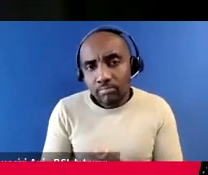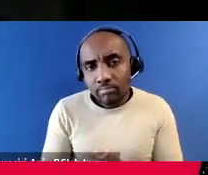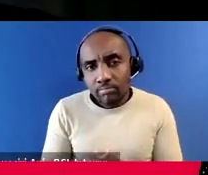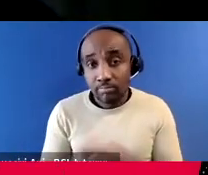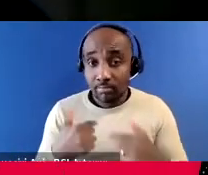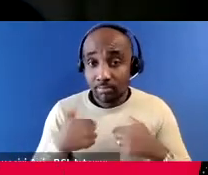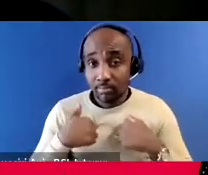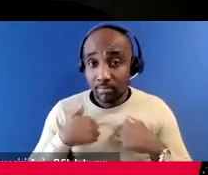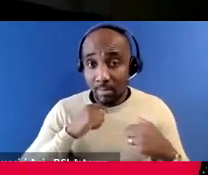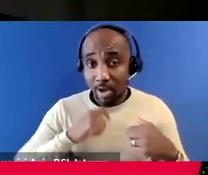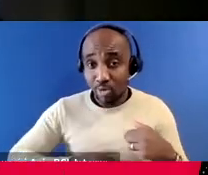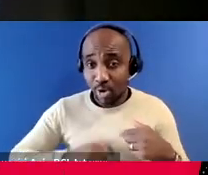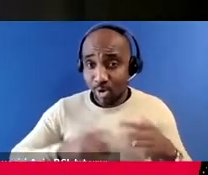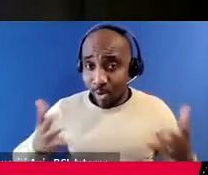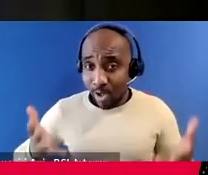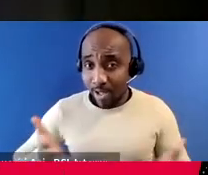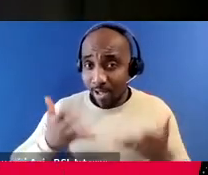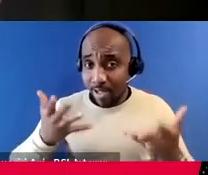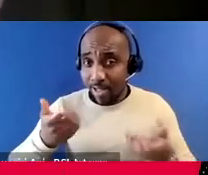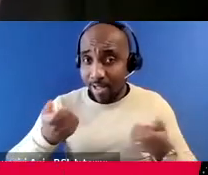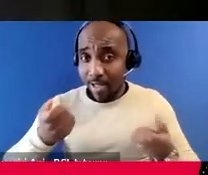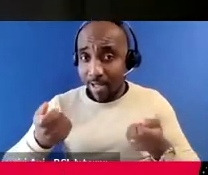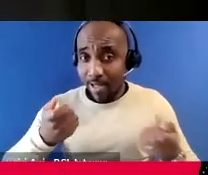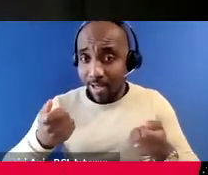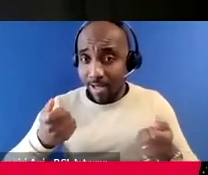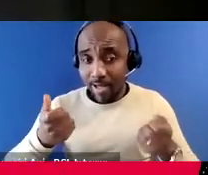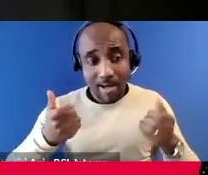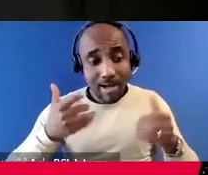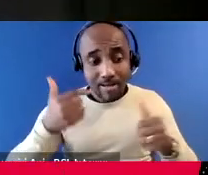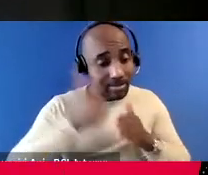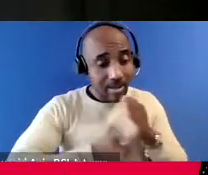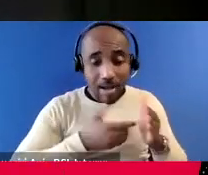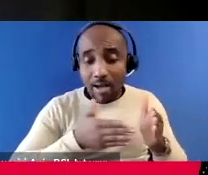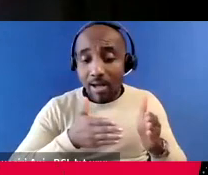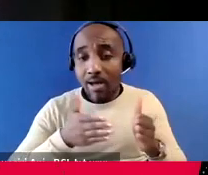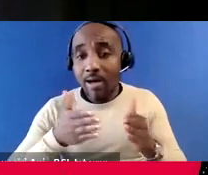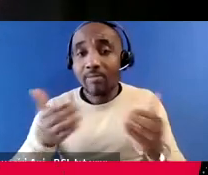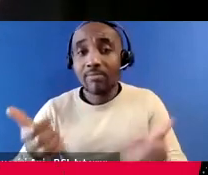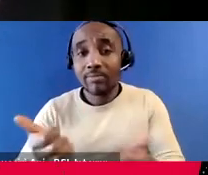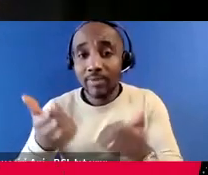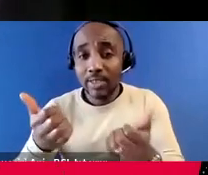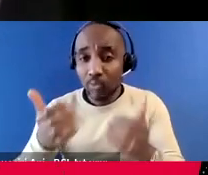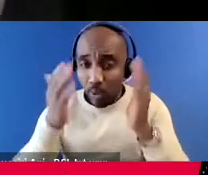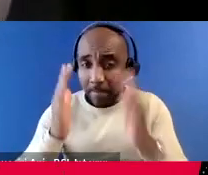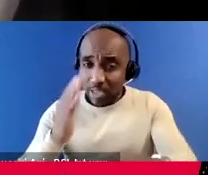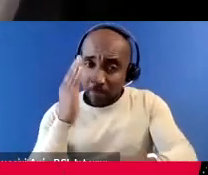our wonderful team can have their lunch break. So if there's any final thoughts.